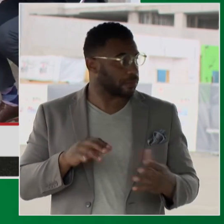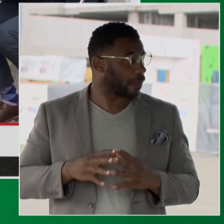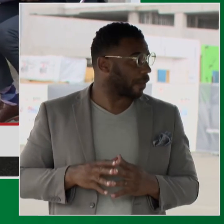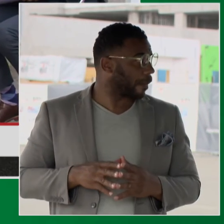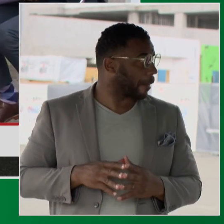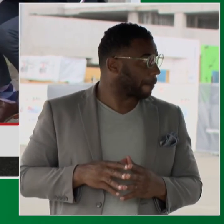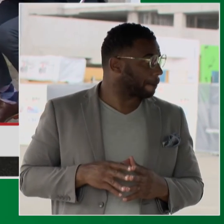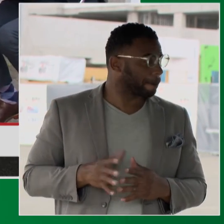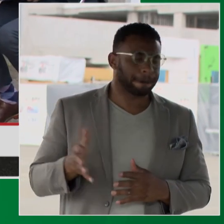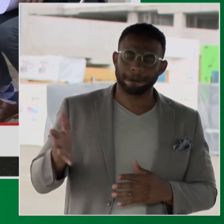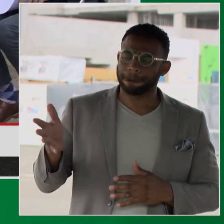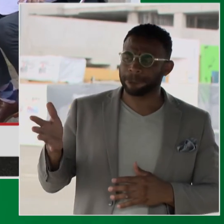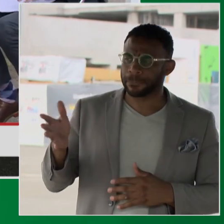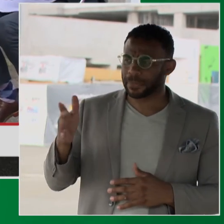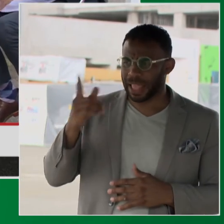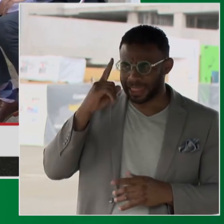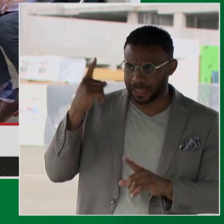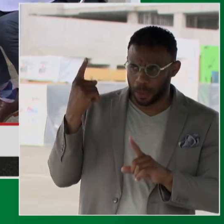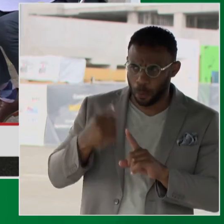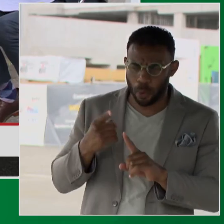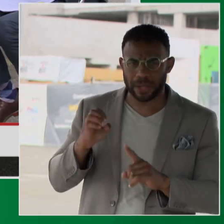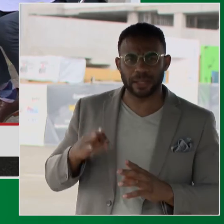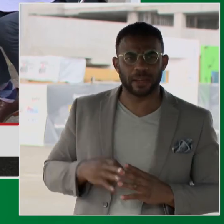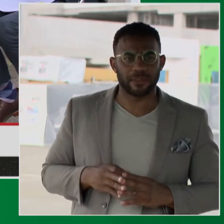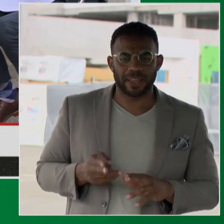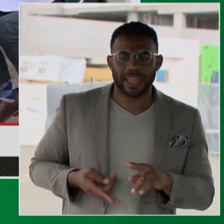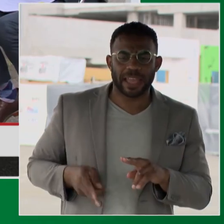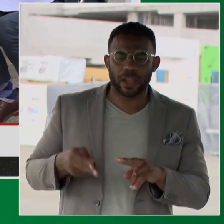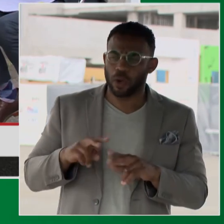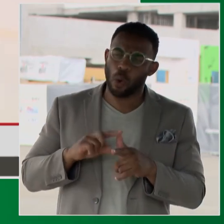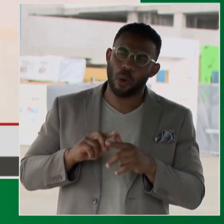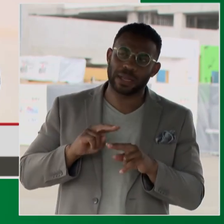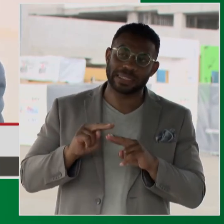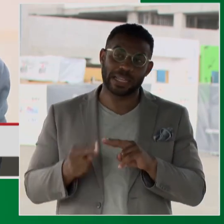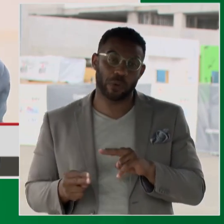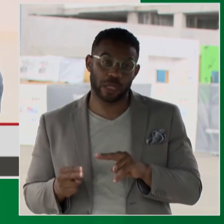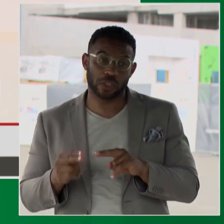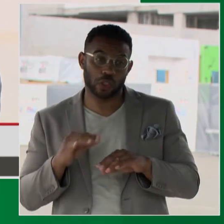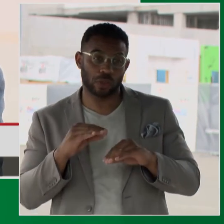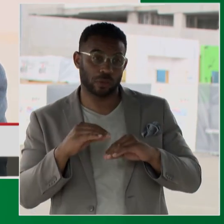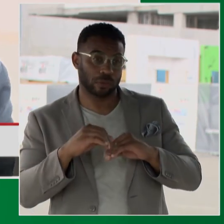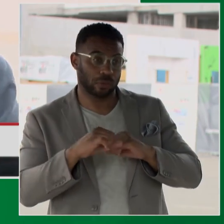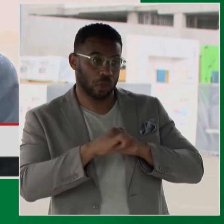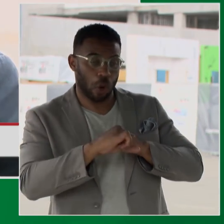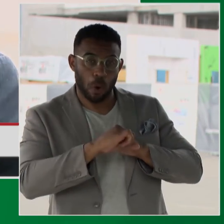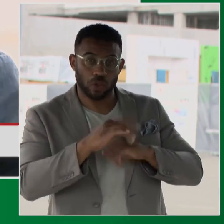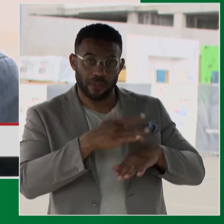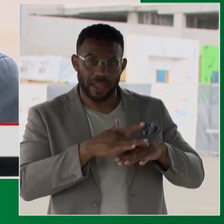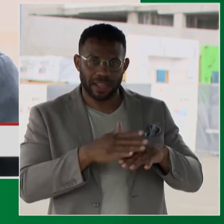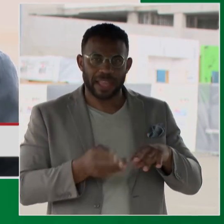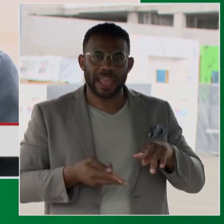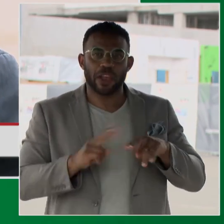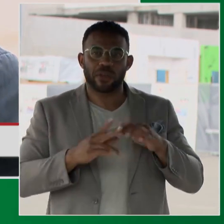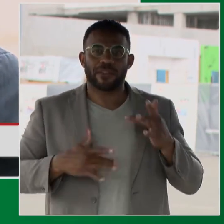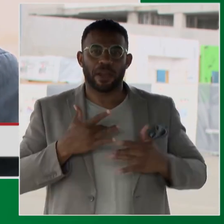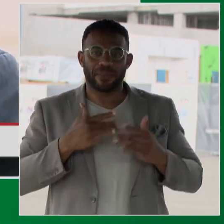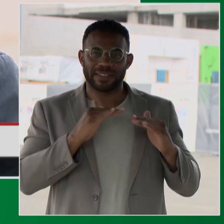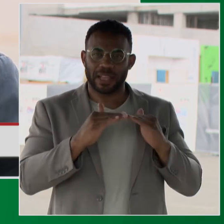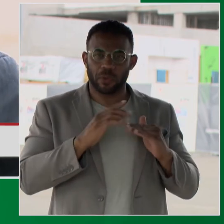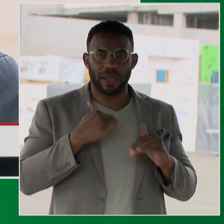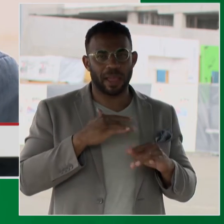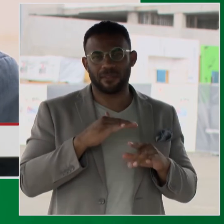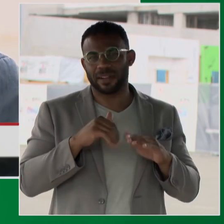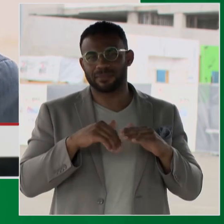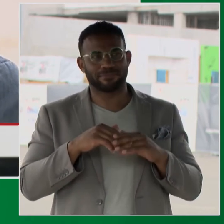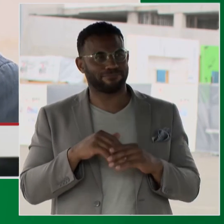great. Yeah, I think the point of increasing or decreasing commercial vacancy, increasing the vibrance downtown, we have some